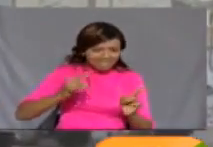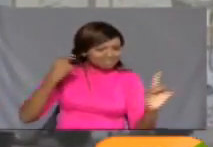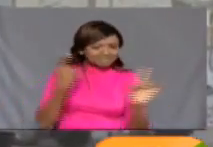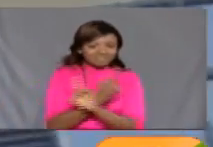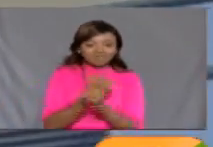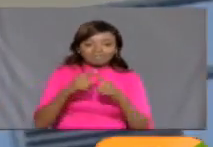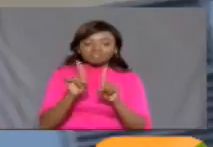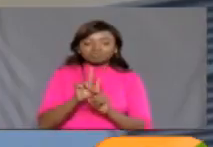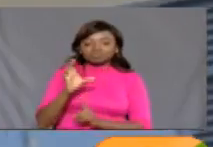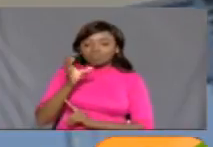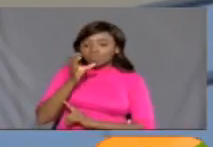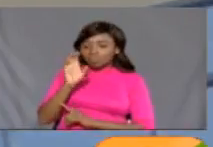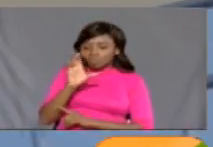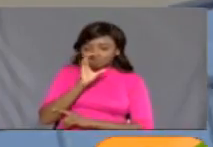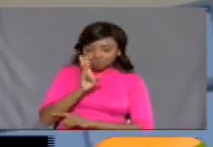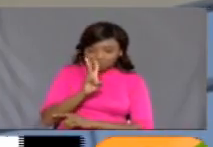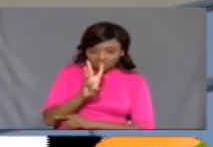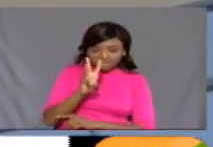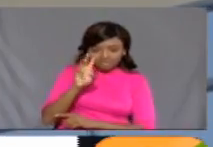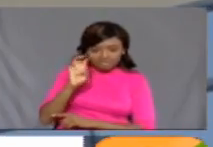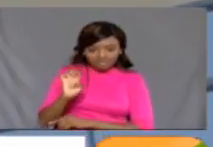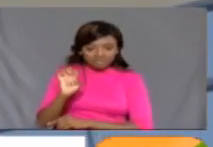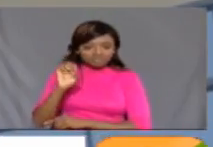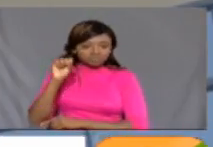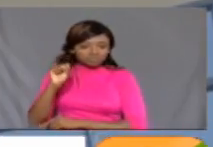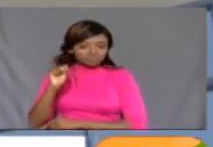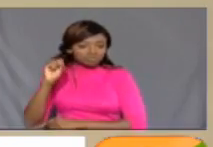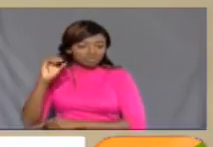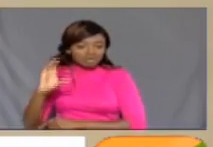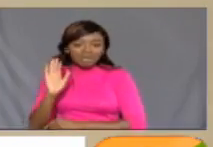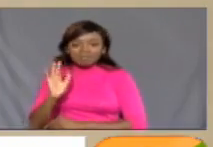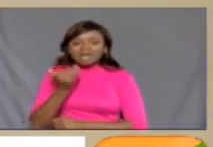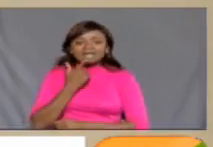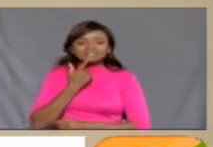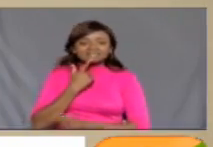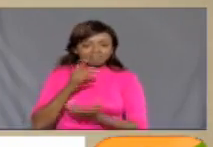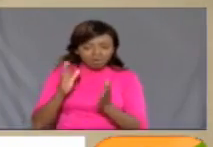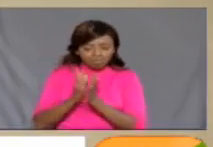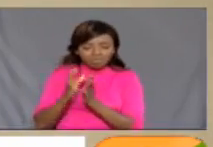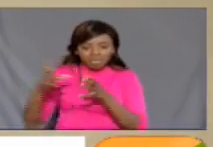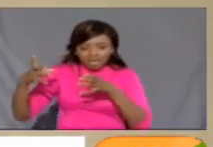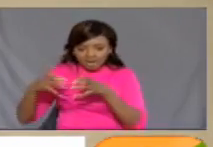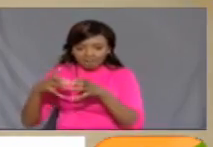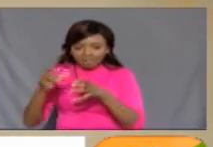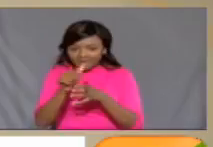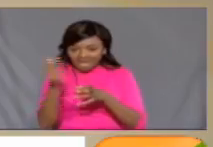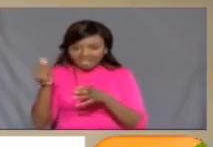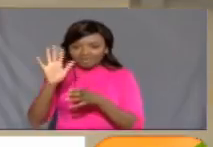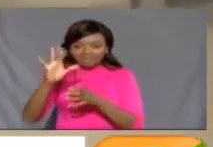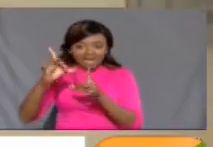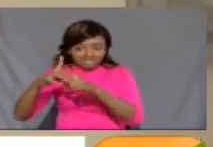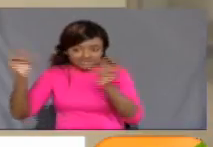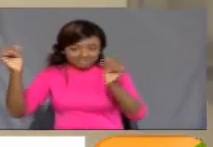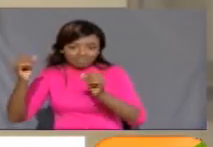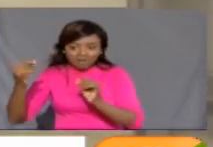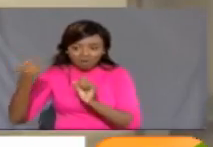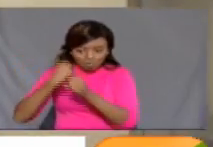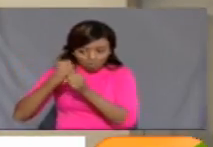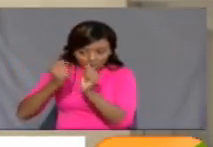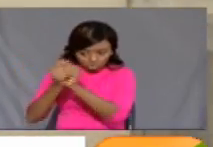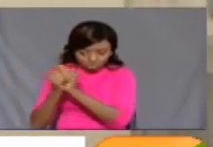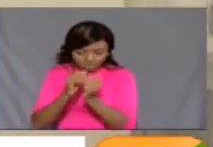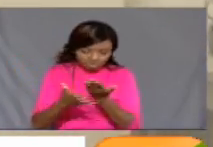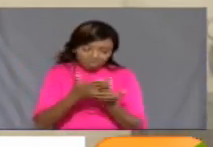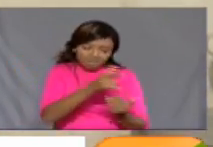company Davies & Shatliff has entered into a deal with German-based water treatment firm Kurita Europe in an effort to expand the two firms'